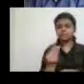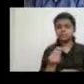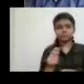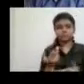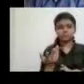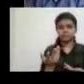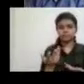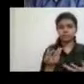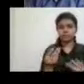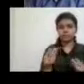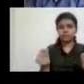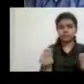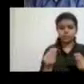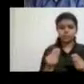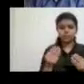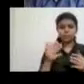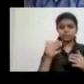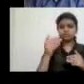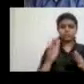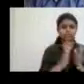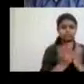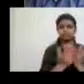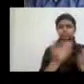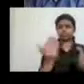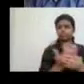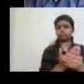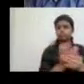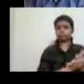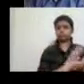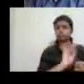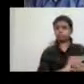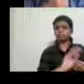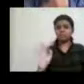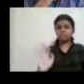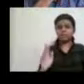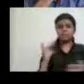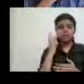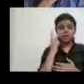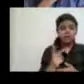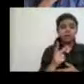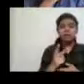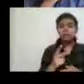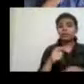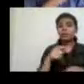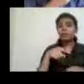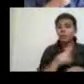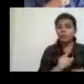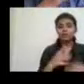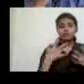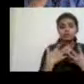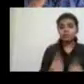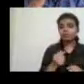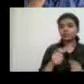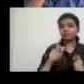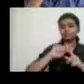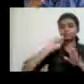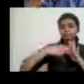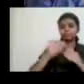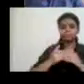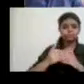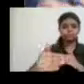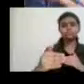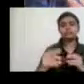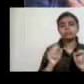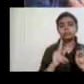uh, in a cardboard box and a file cabinet that Simi had. But we did, but she did have this bibliography, and so we put this thing together.